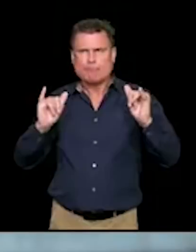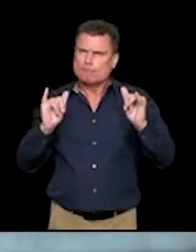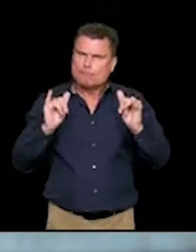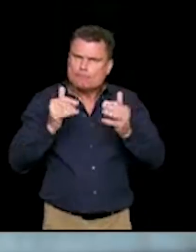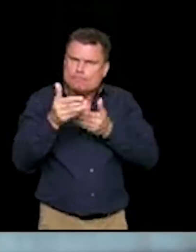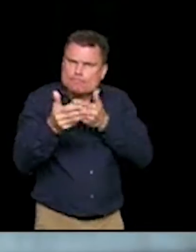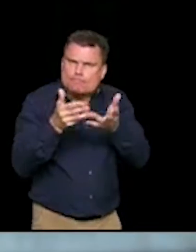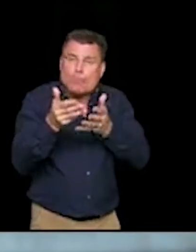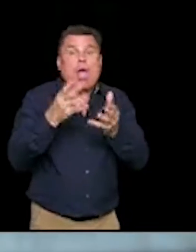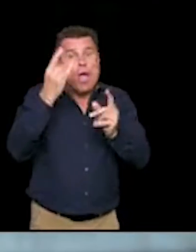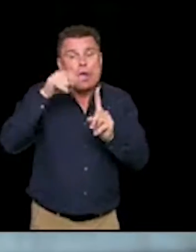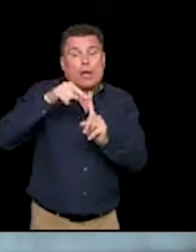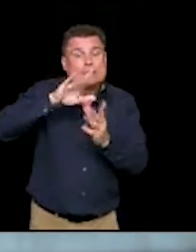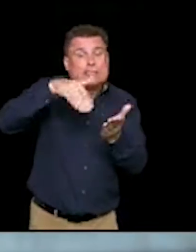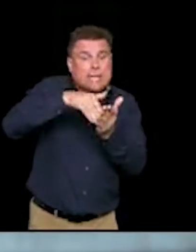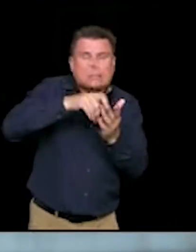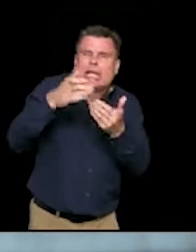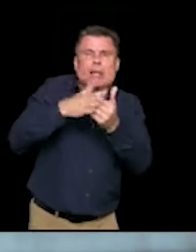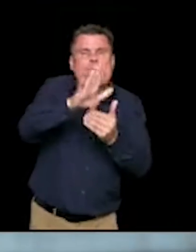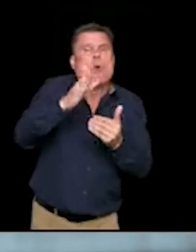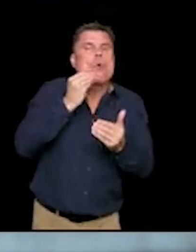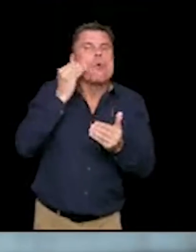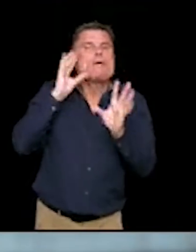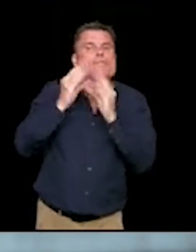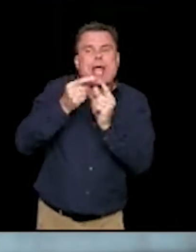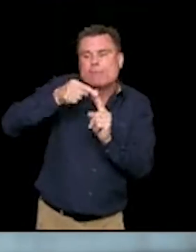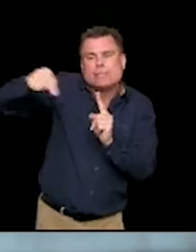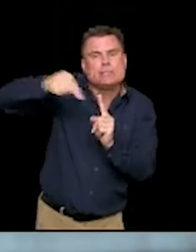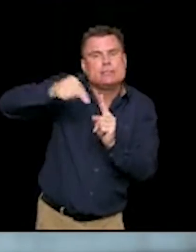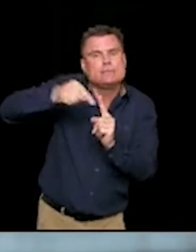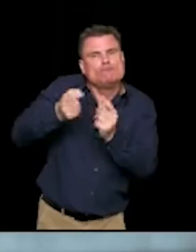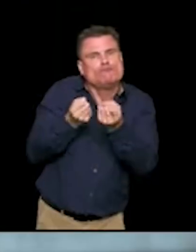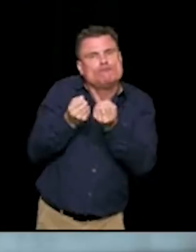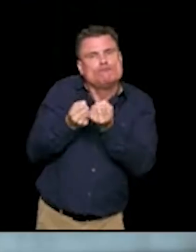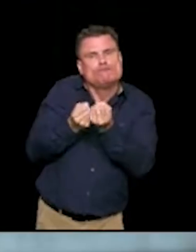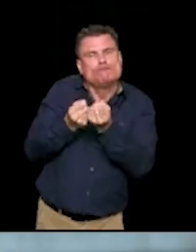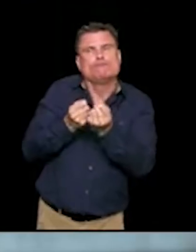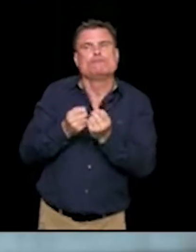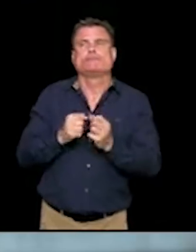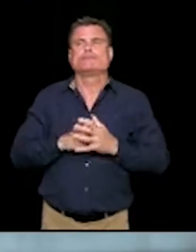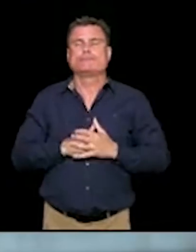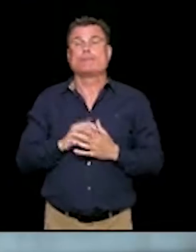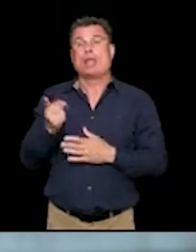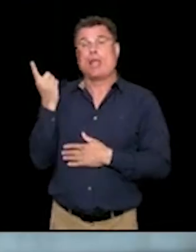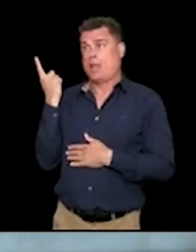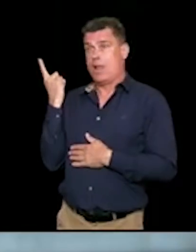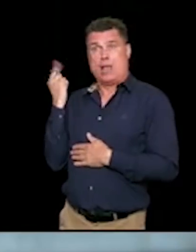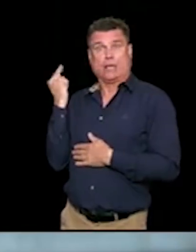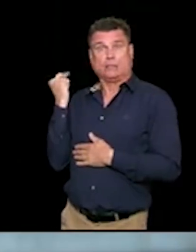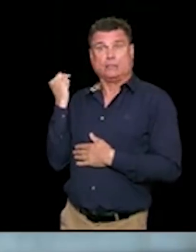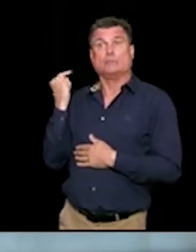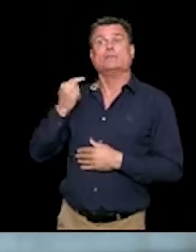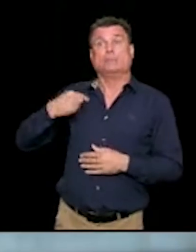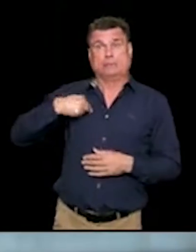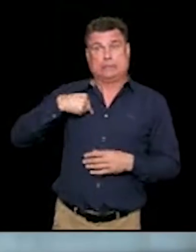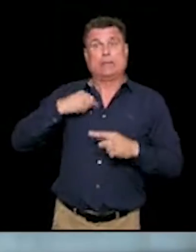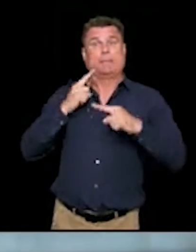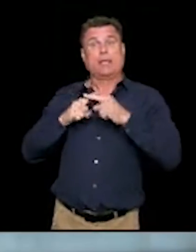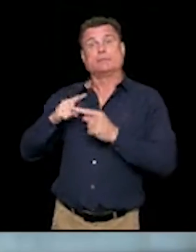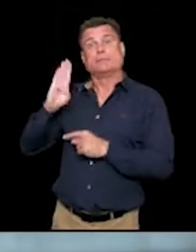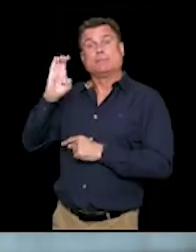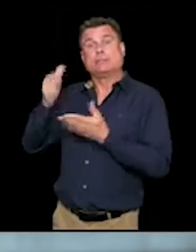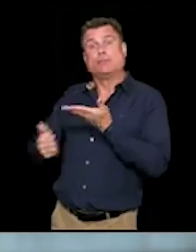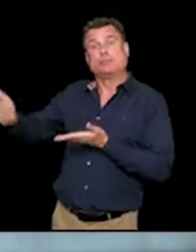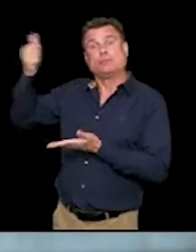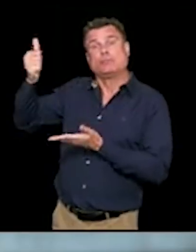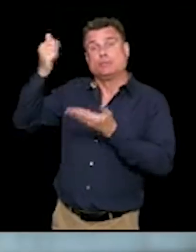time and close to home is absolutely critical. Just over a year ago, Premier John Horgan and I launched a